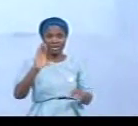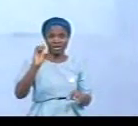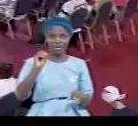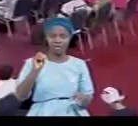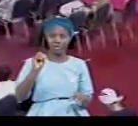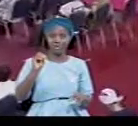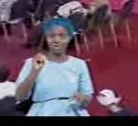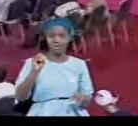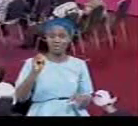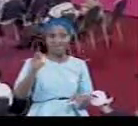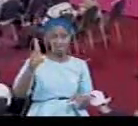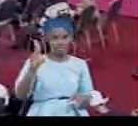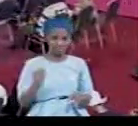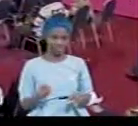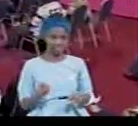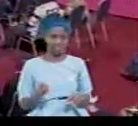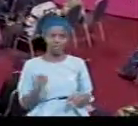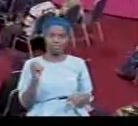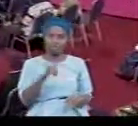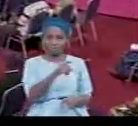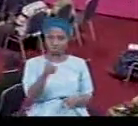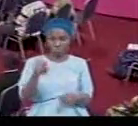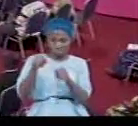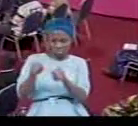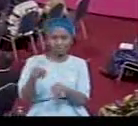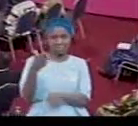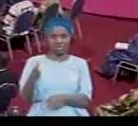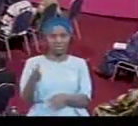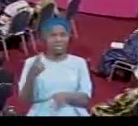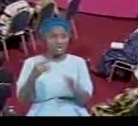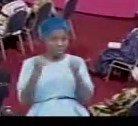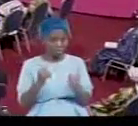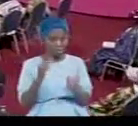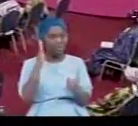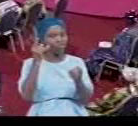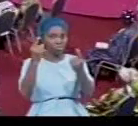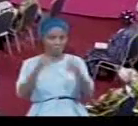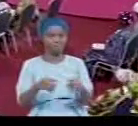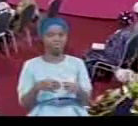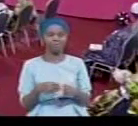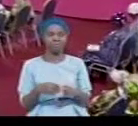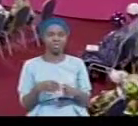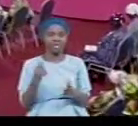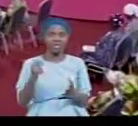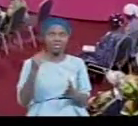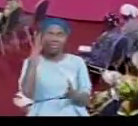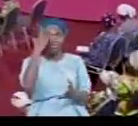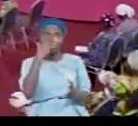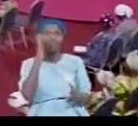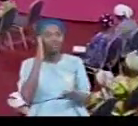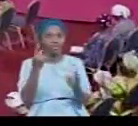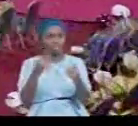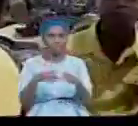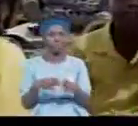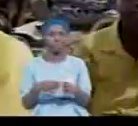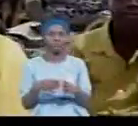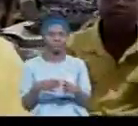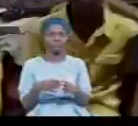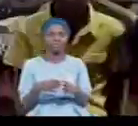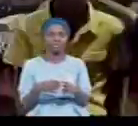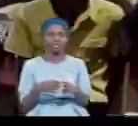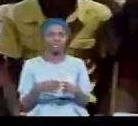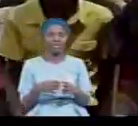will come. The power, it will come. The glory, it will come. For yet